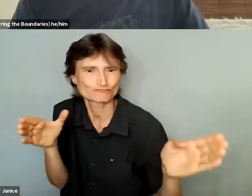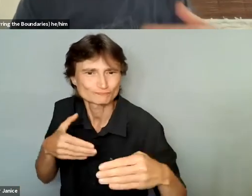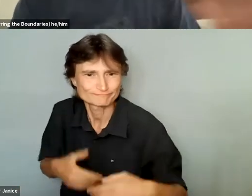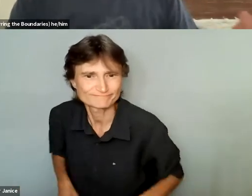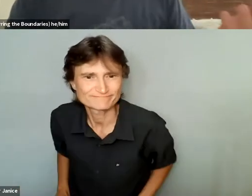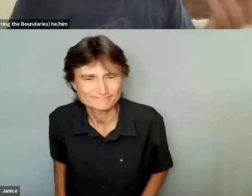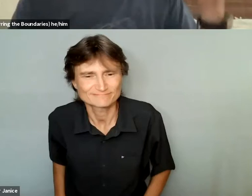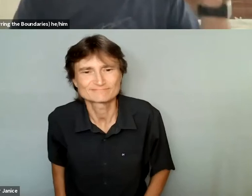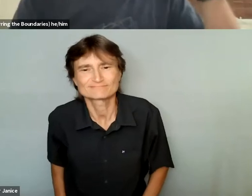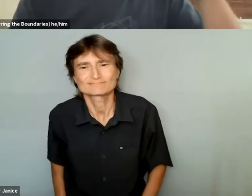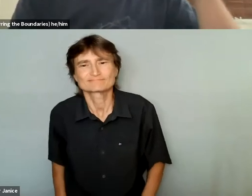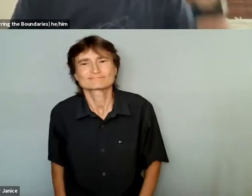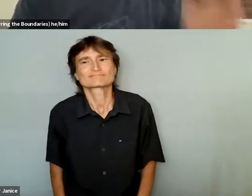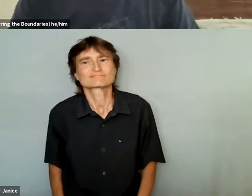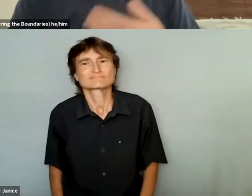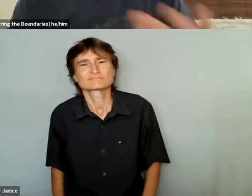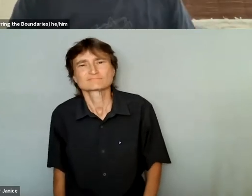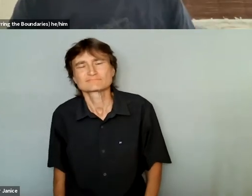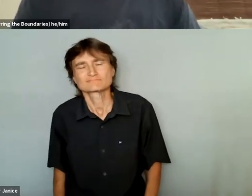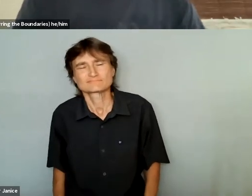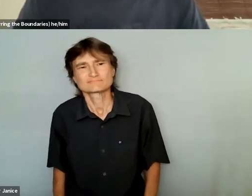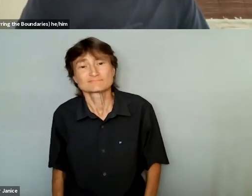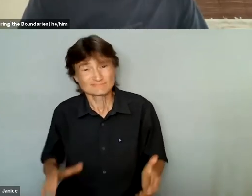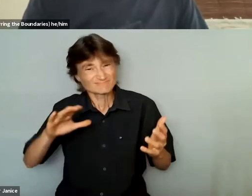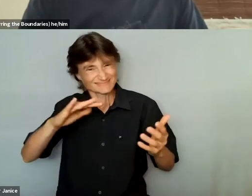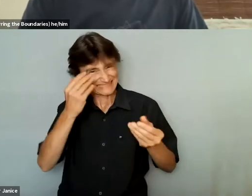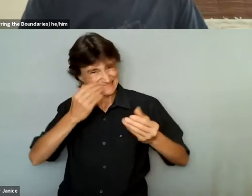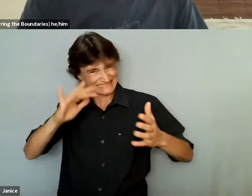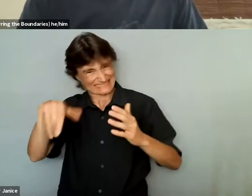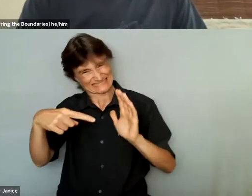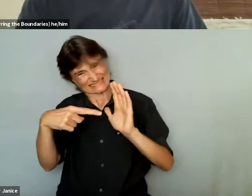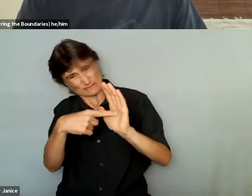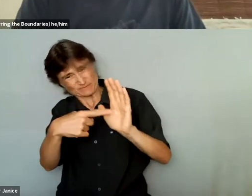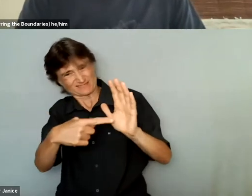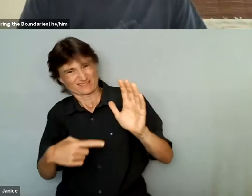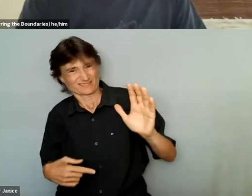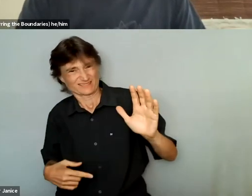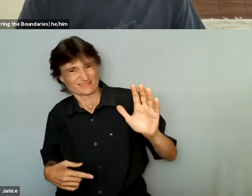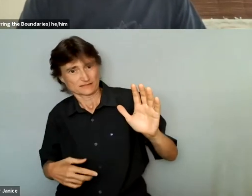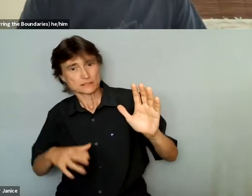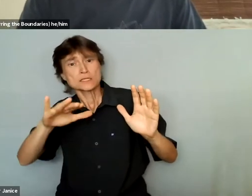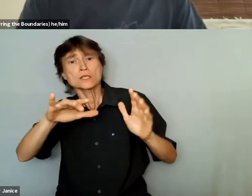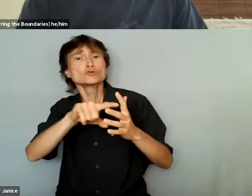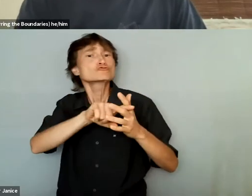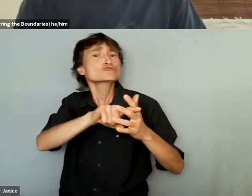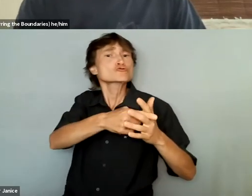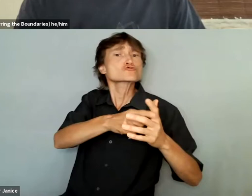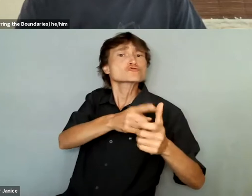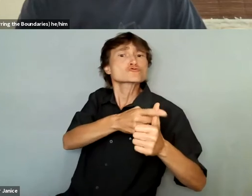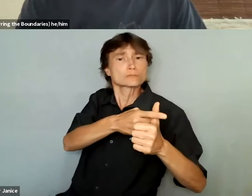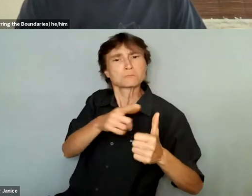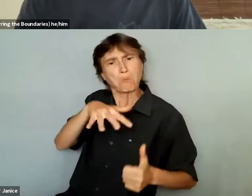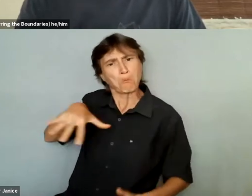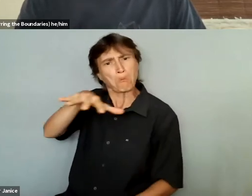So we saw some examples of, I mean, more traditional towards the start, what we might call accessible